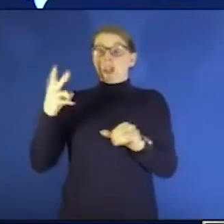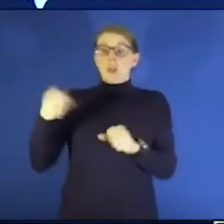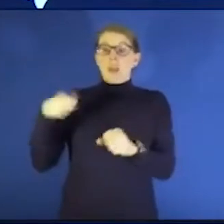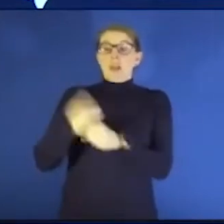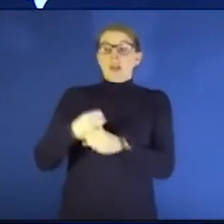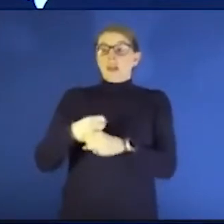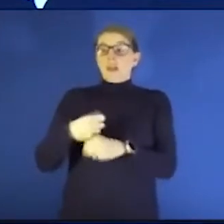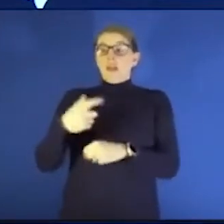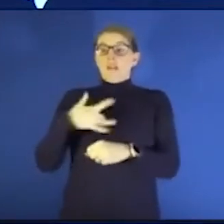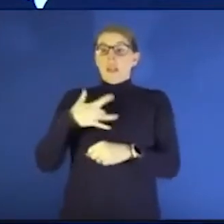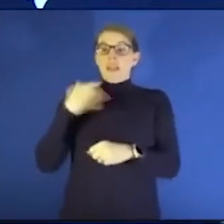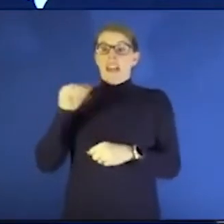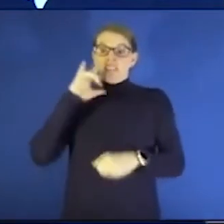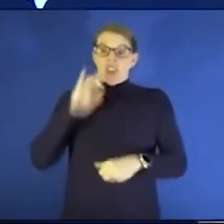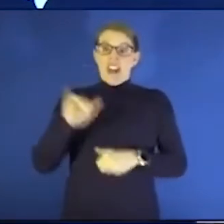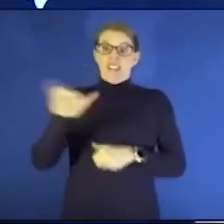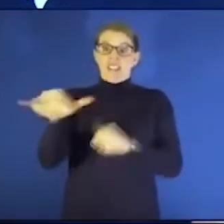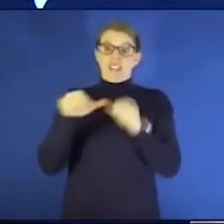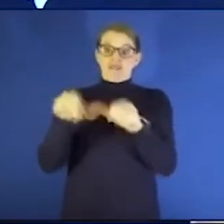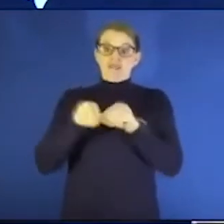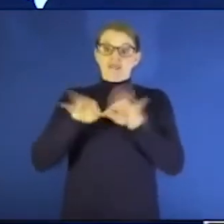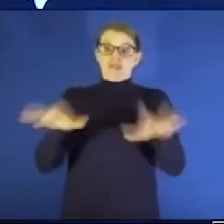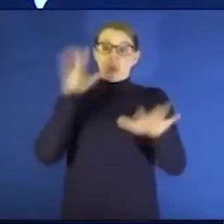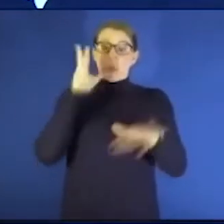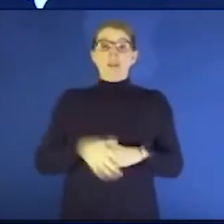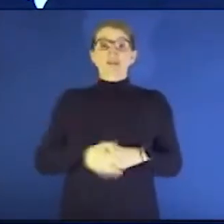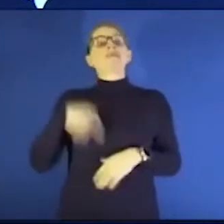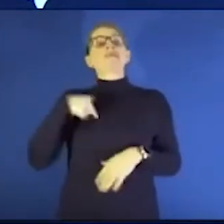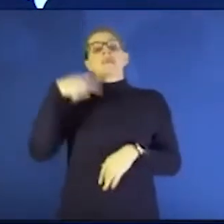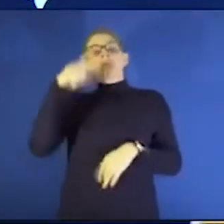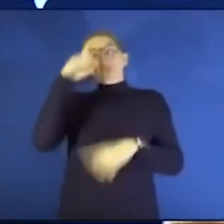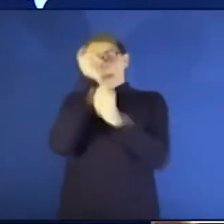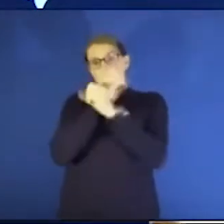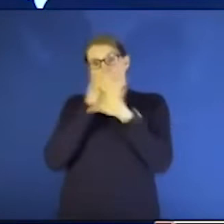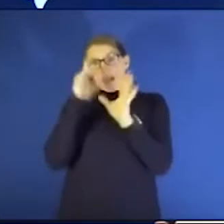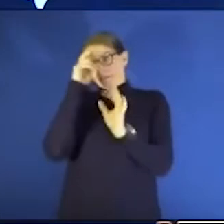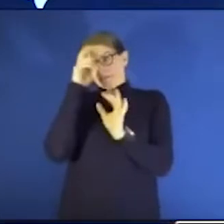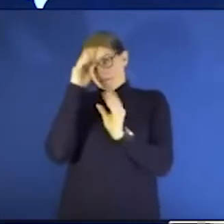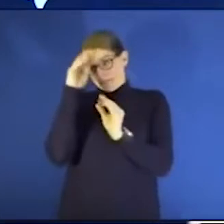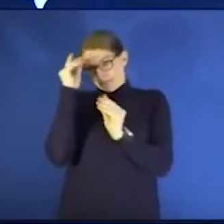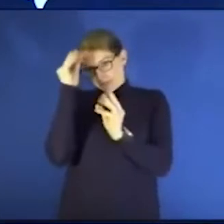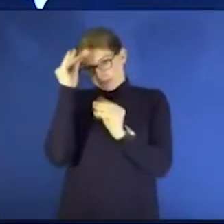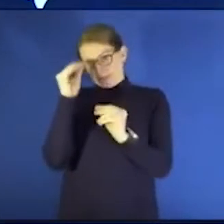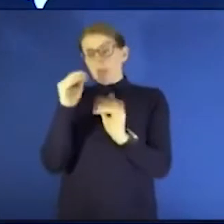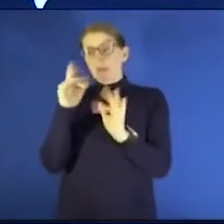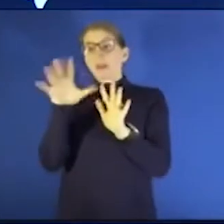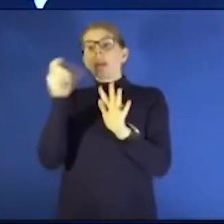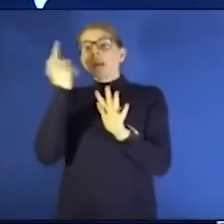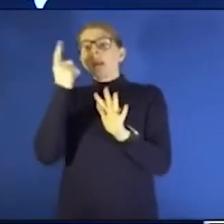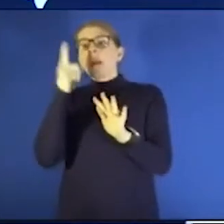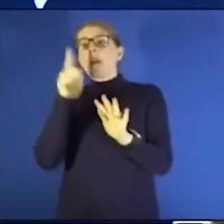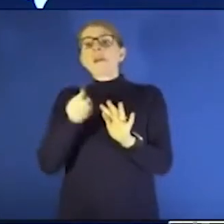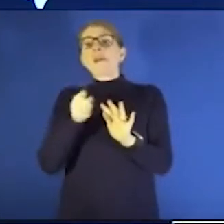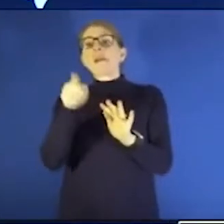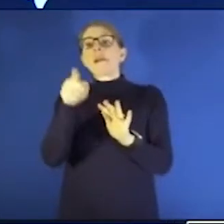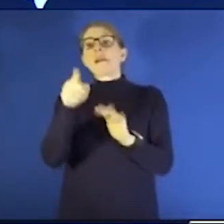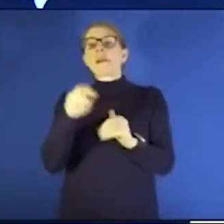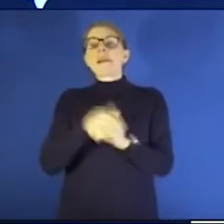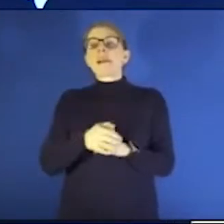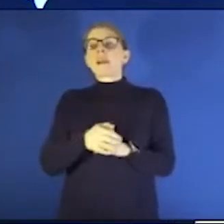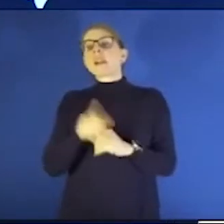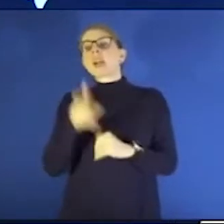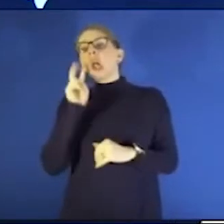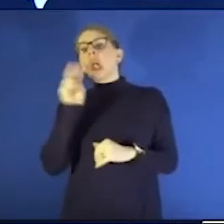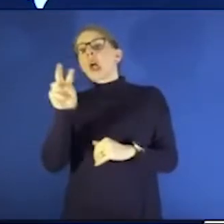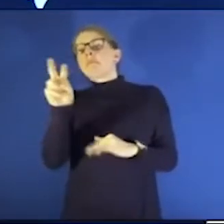think if you could just, okay, I'm going to speculate, and Hawkeye hates when I do this, but if you could just look beyond the river bend, I love going floating. If you just look down beyond the river